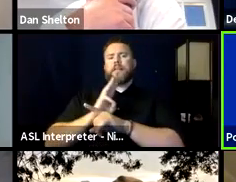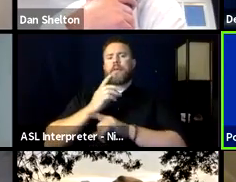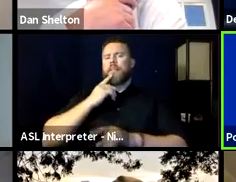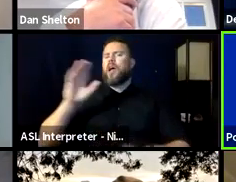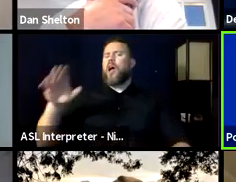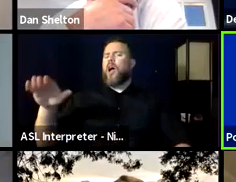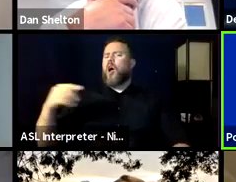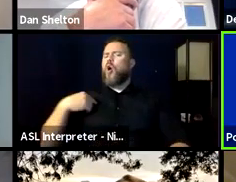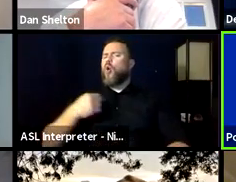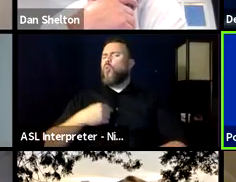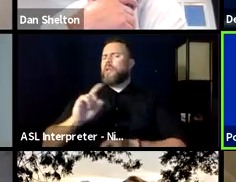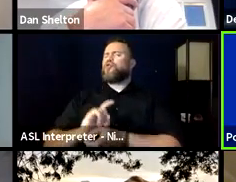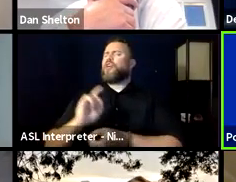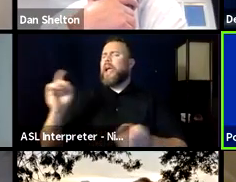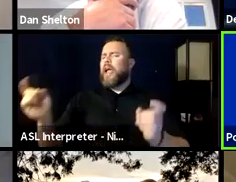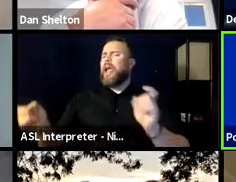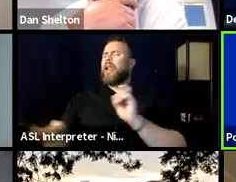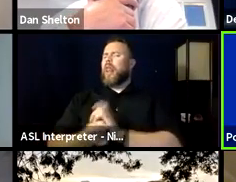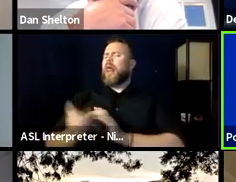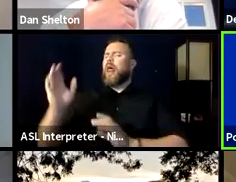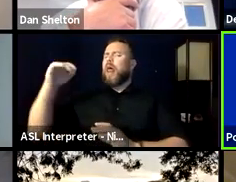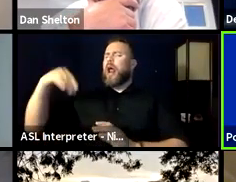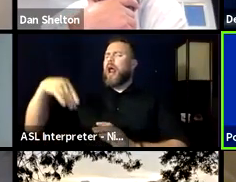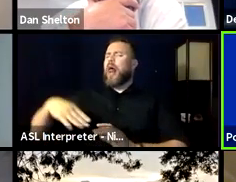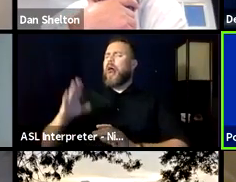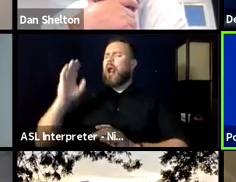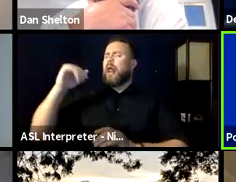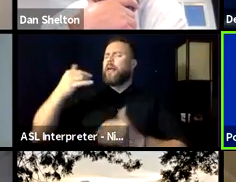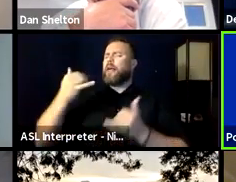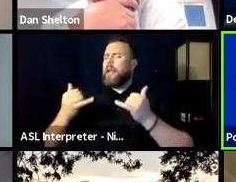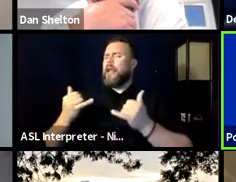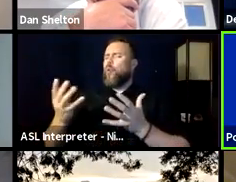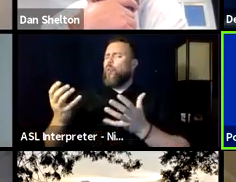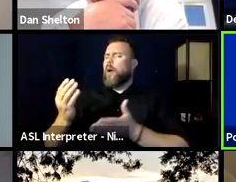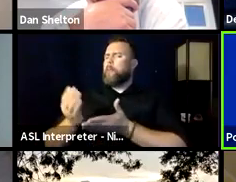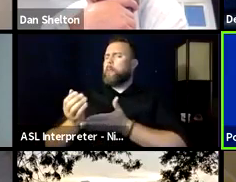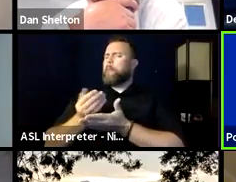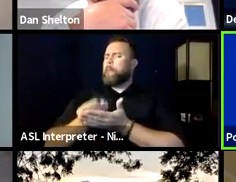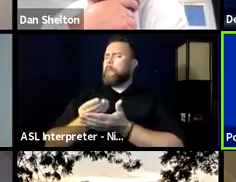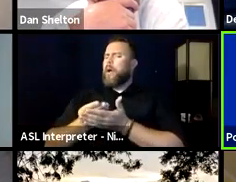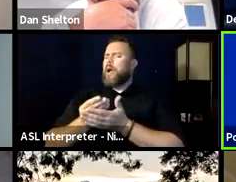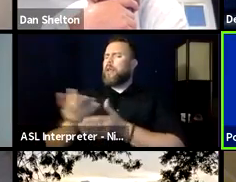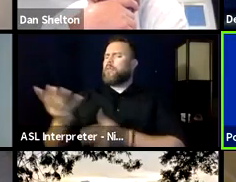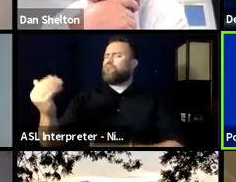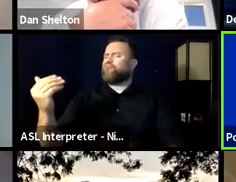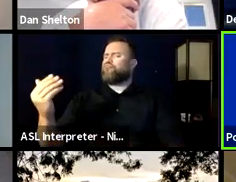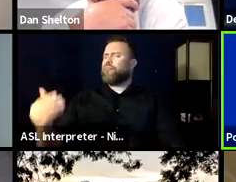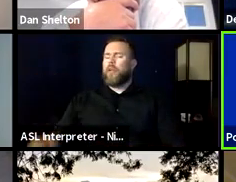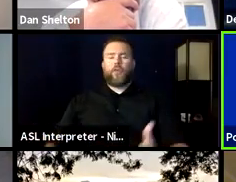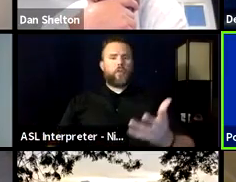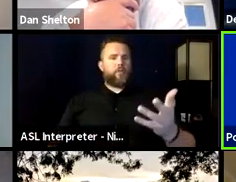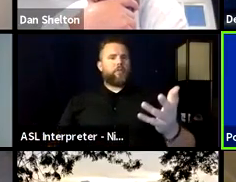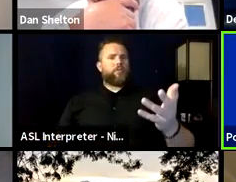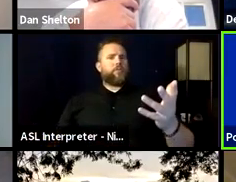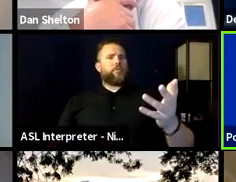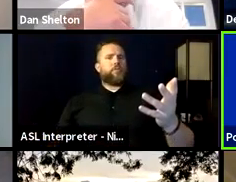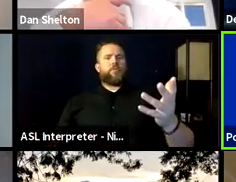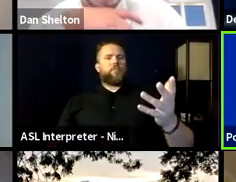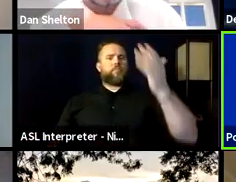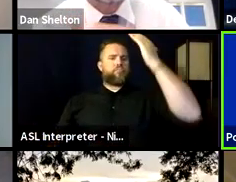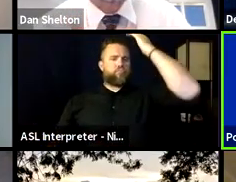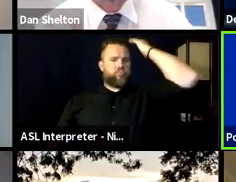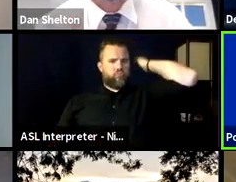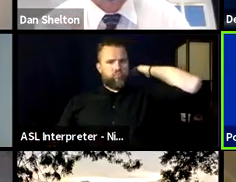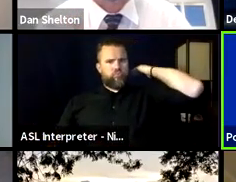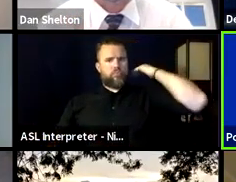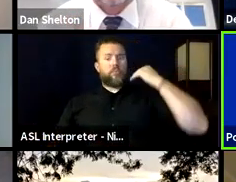changed the plan because things, and then we get caught cold at the end. So I think it helps very much and it